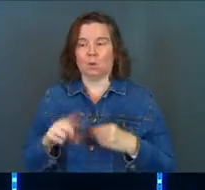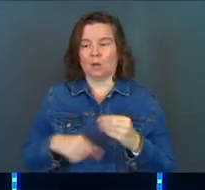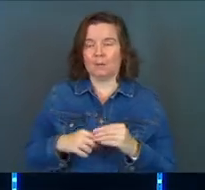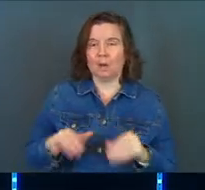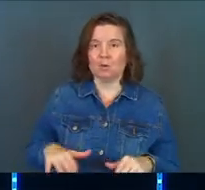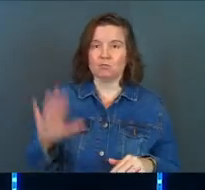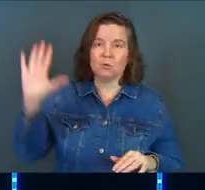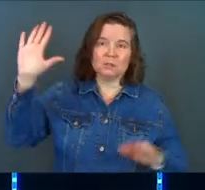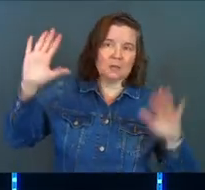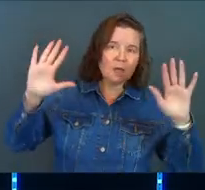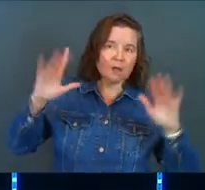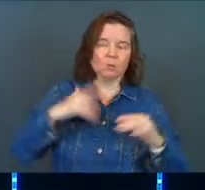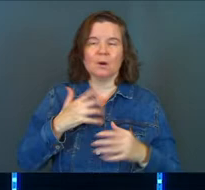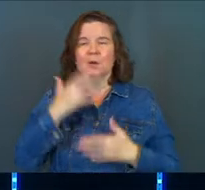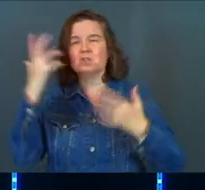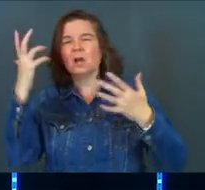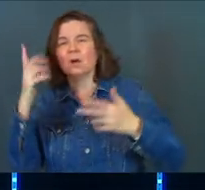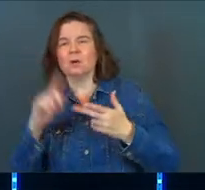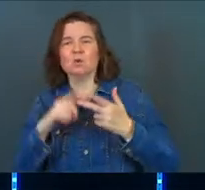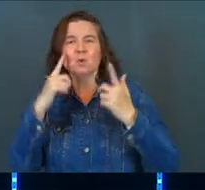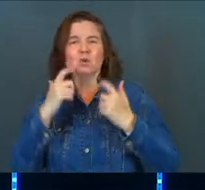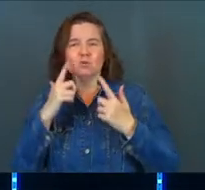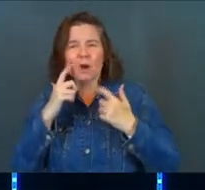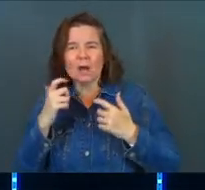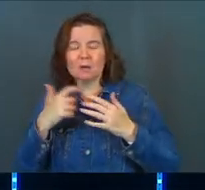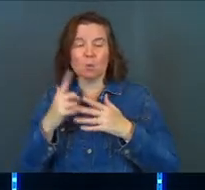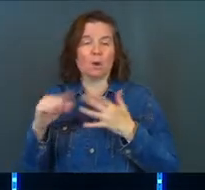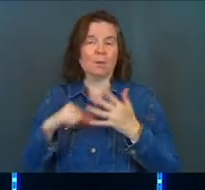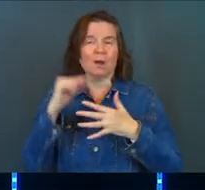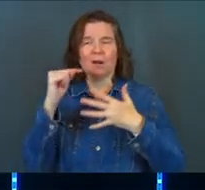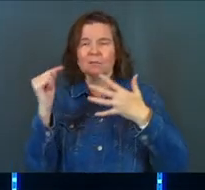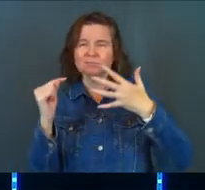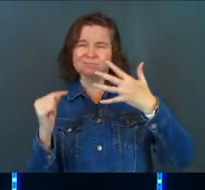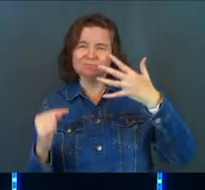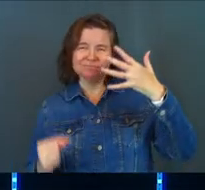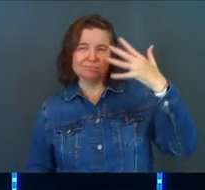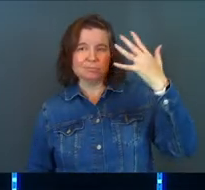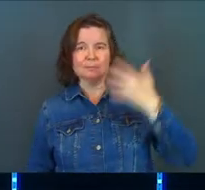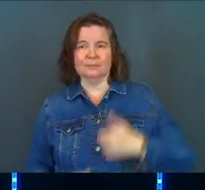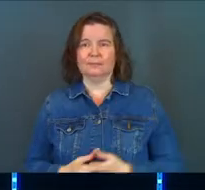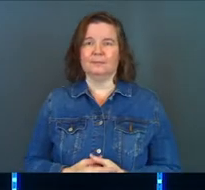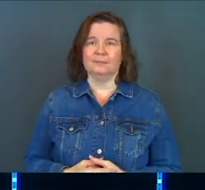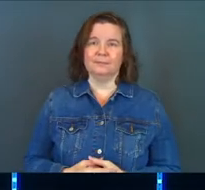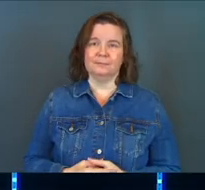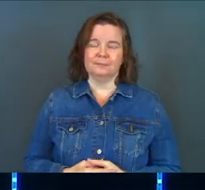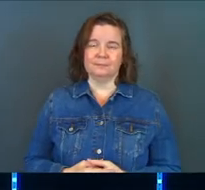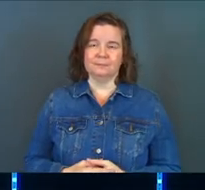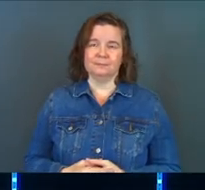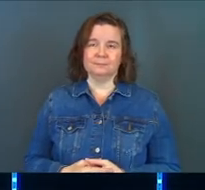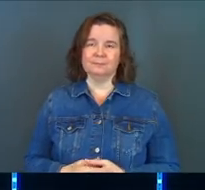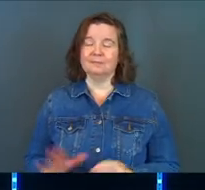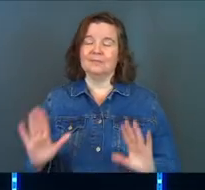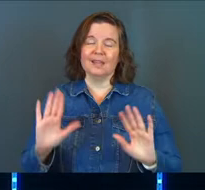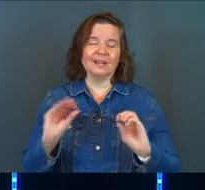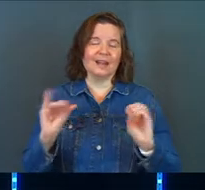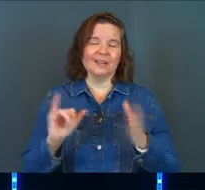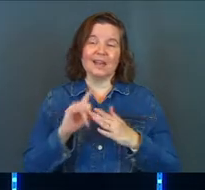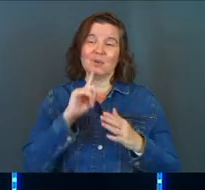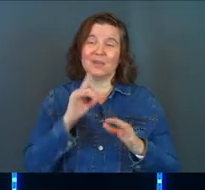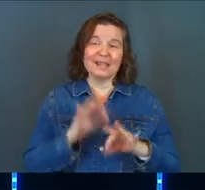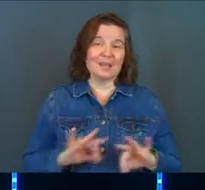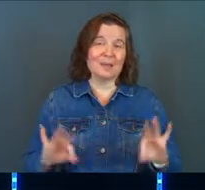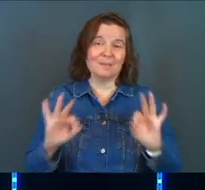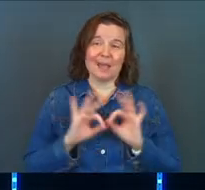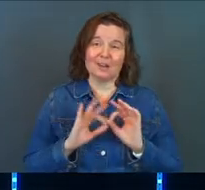about raising hands? And what about shouting? What about crying in worship? What about all these different things? none of that stuff